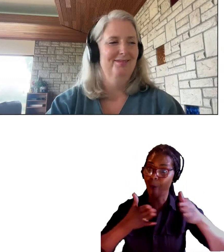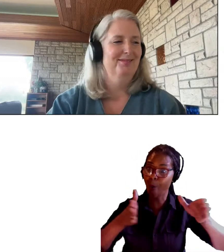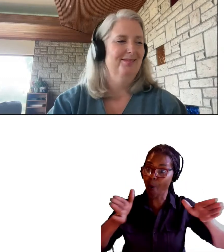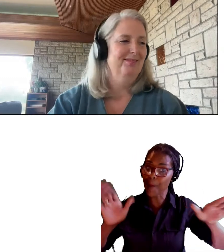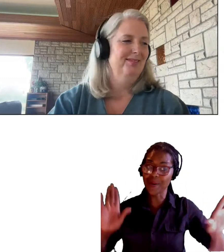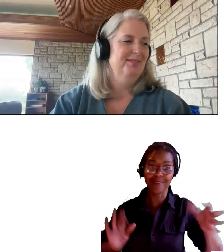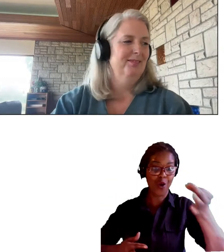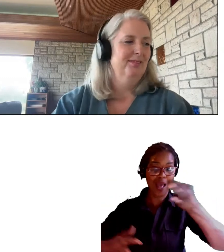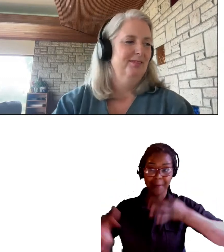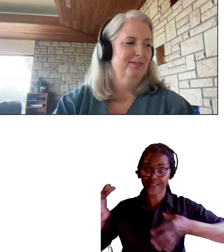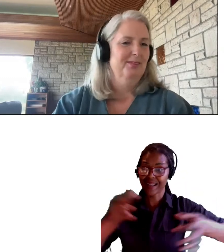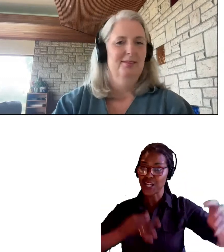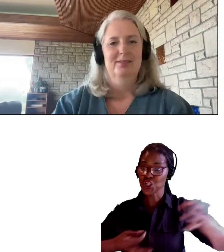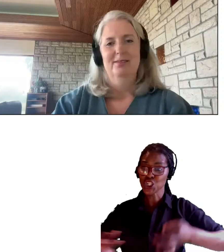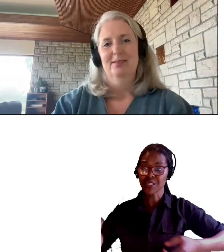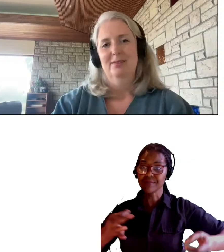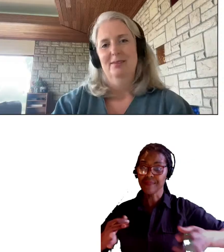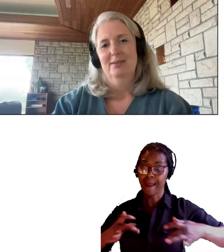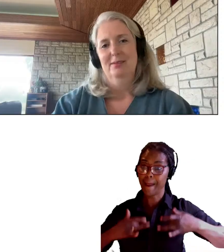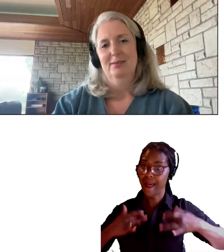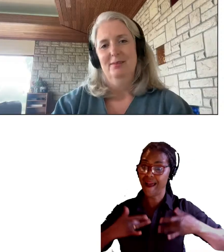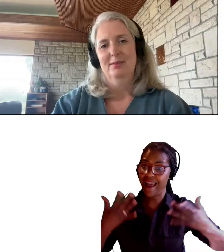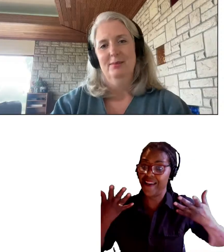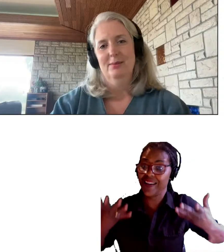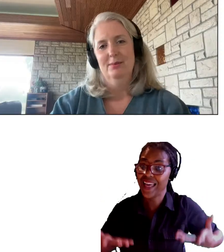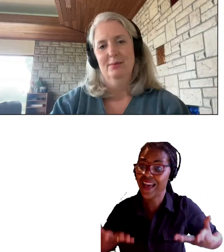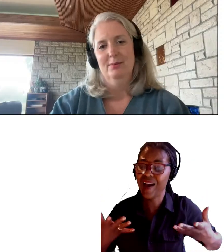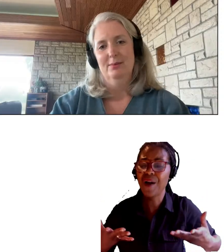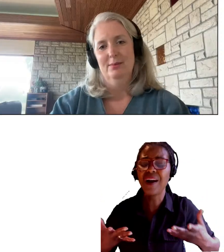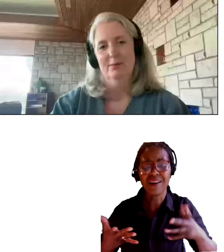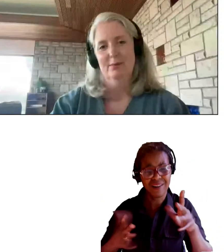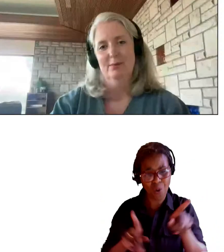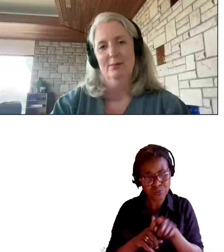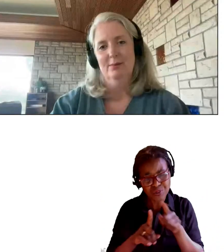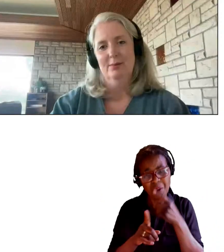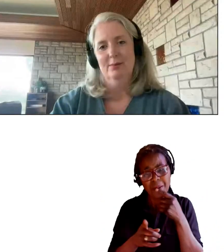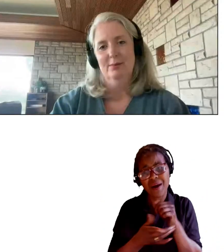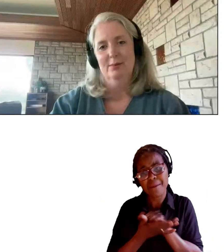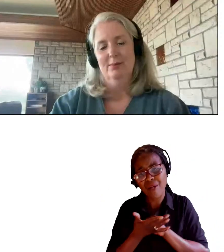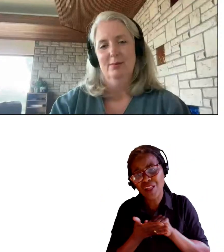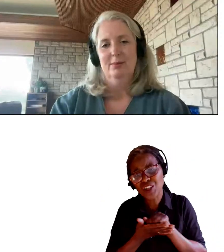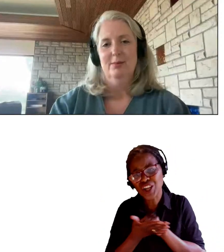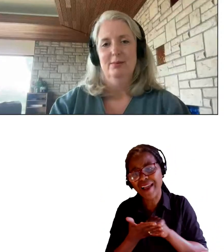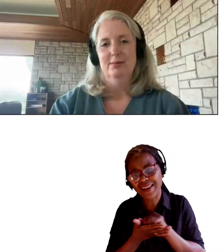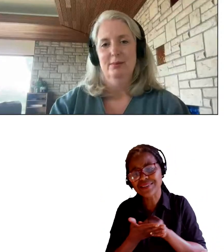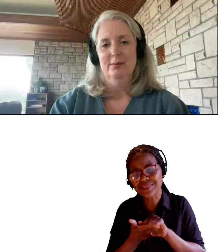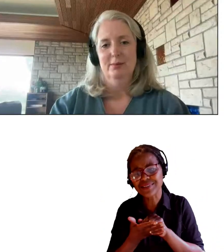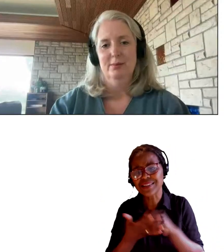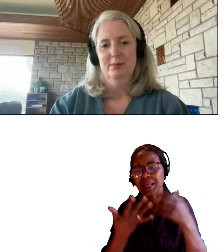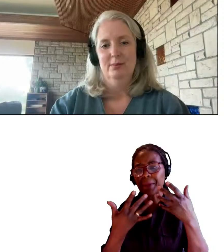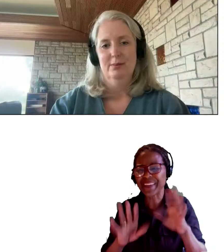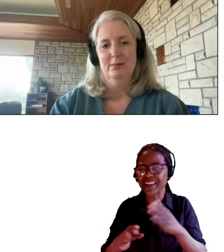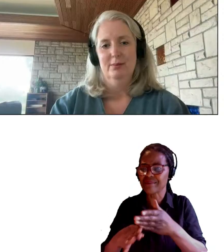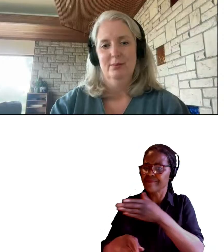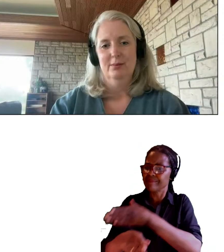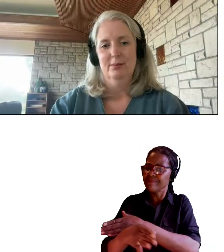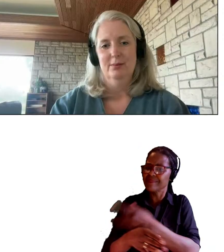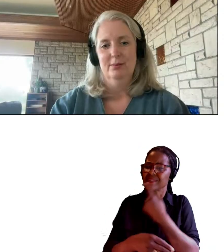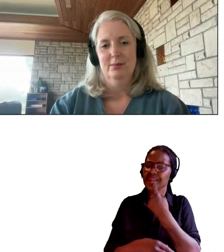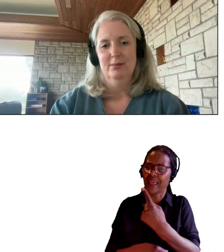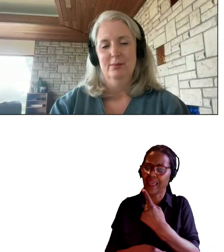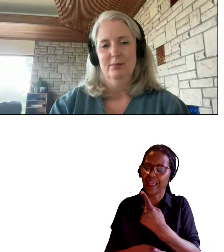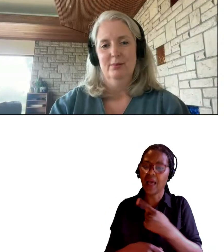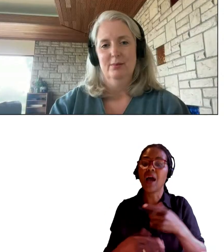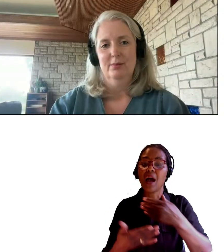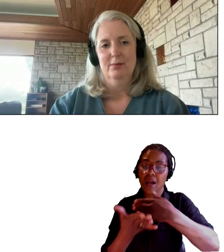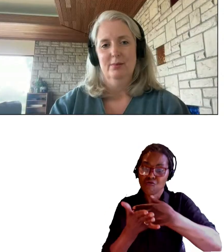live. And just to apologise to those who are keeping track, we initially said that round 2 would be